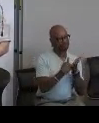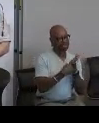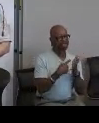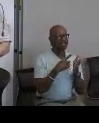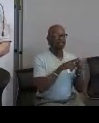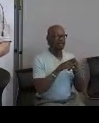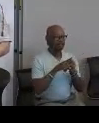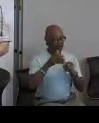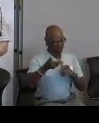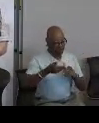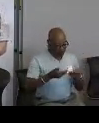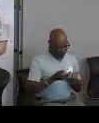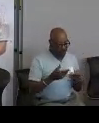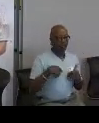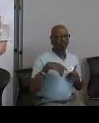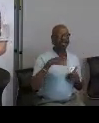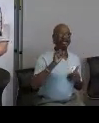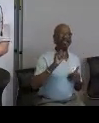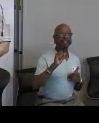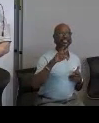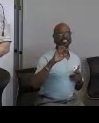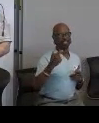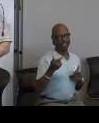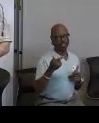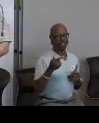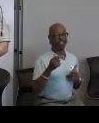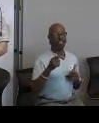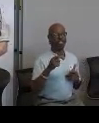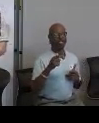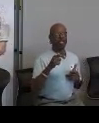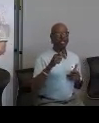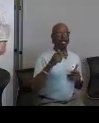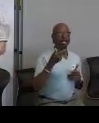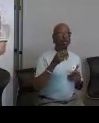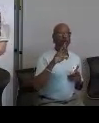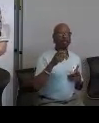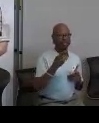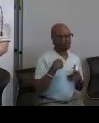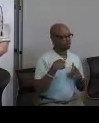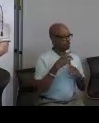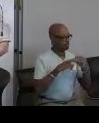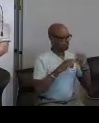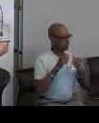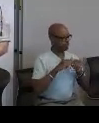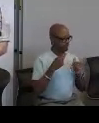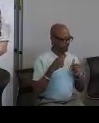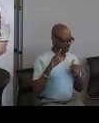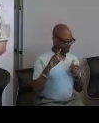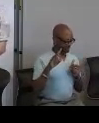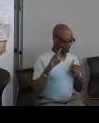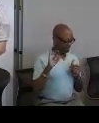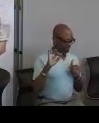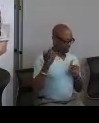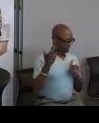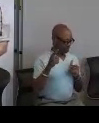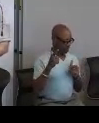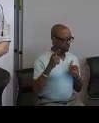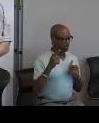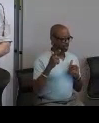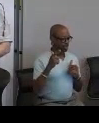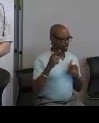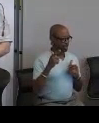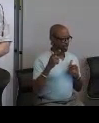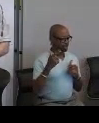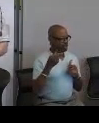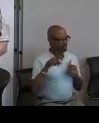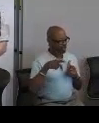also introduced me to SVG graphics, or using SVG code to build digital graphics in a non-visual way. Both of